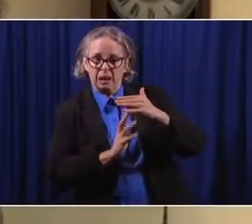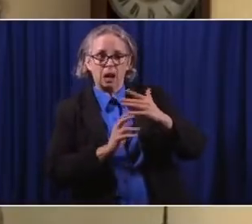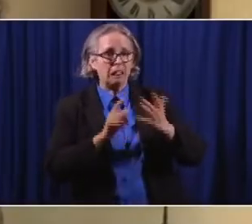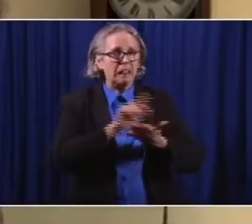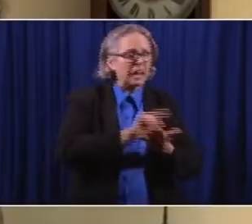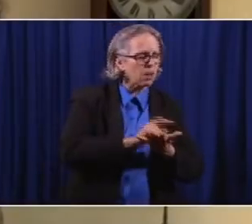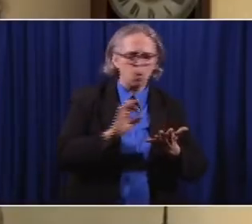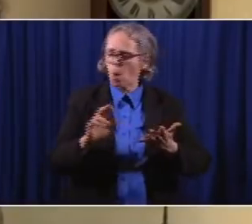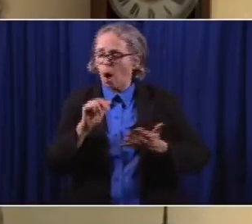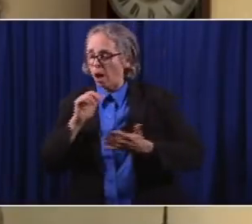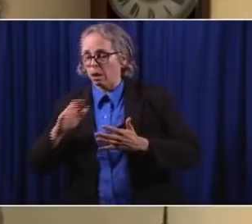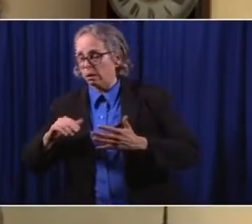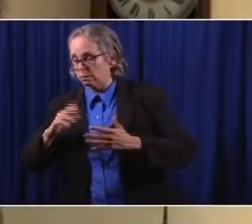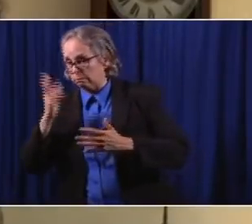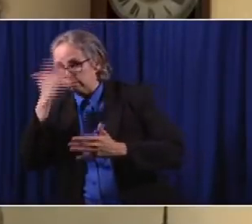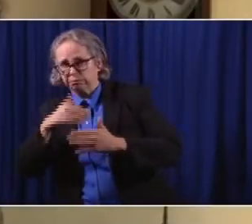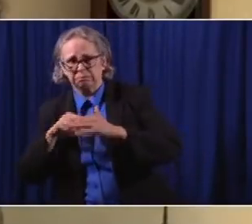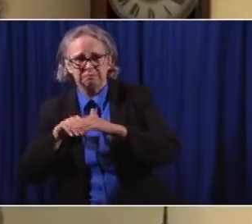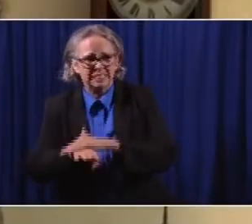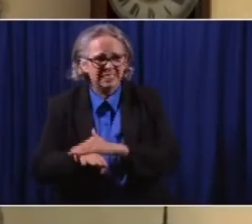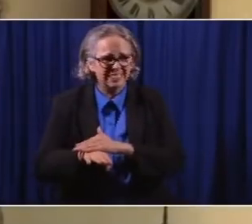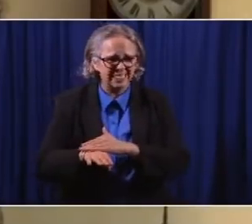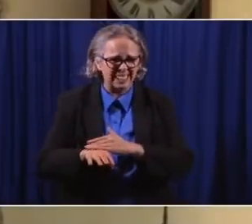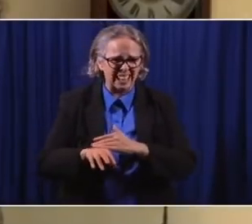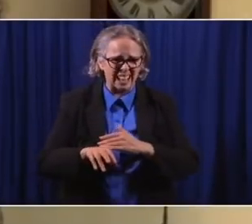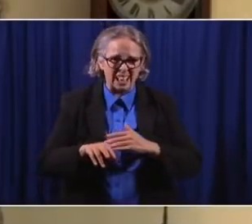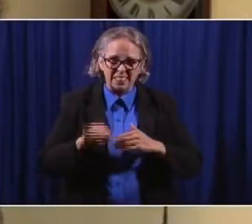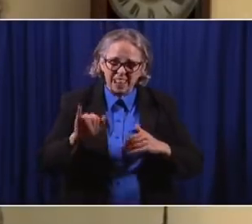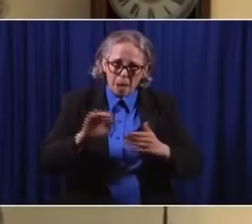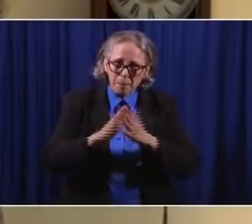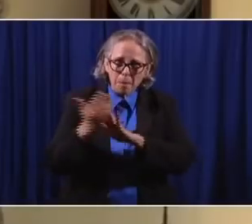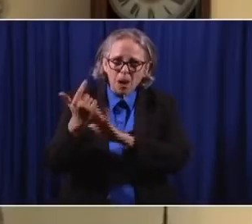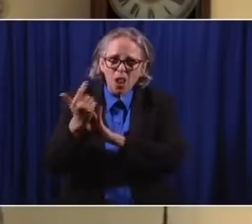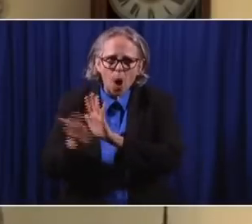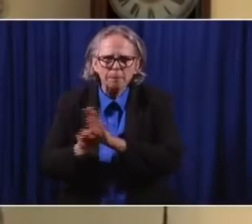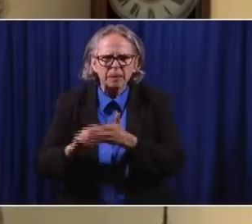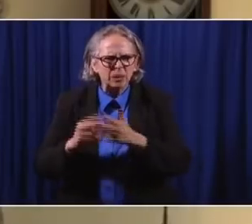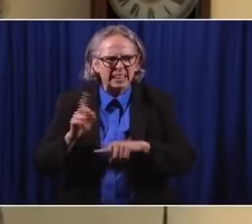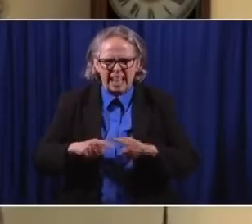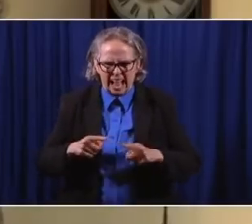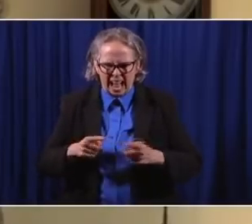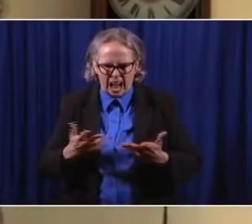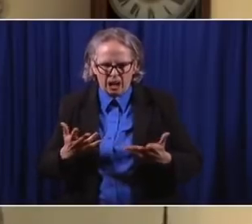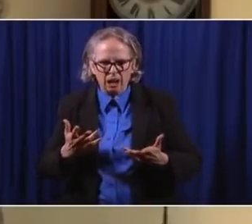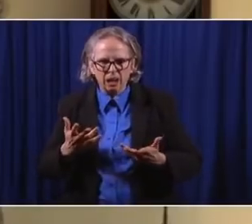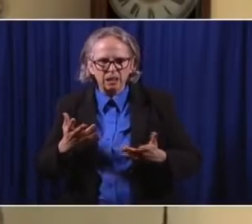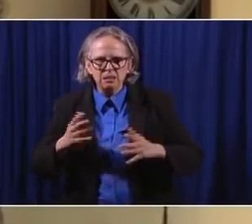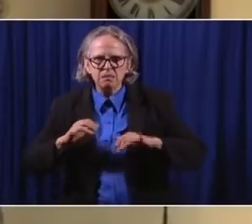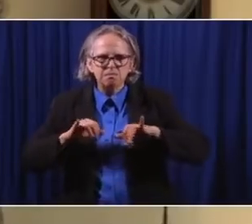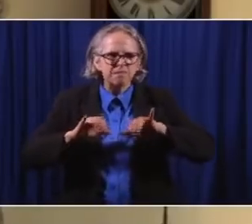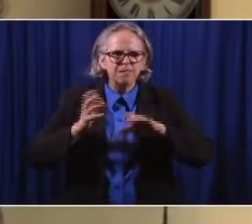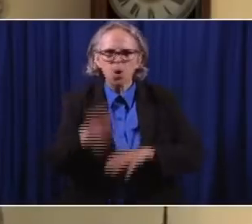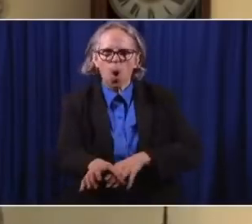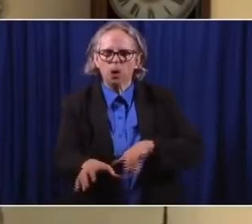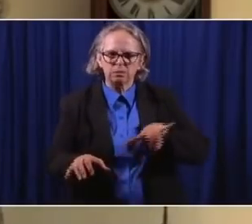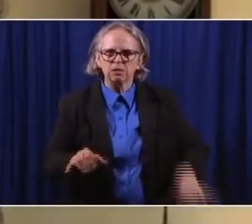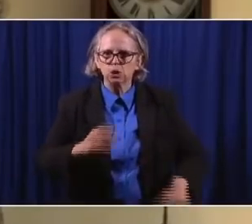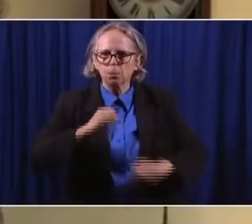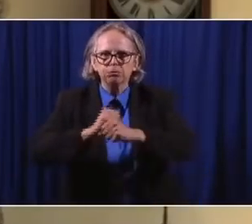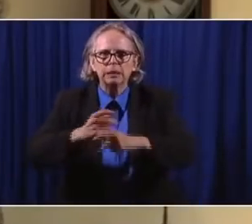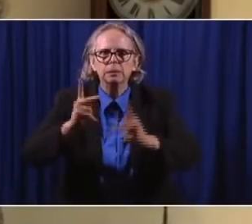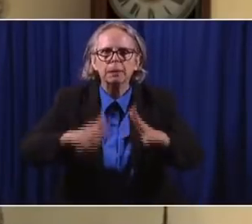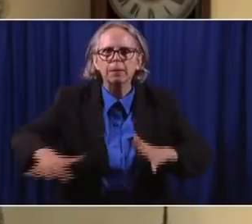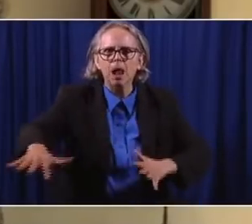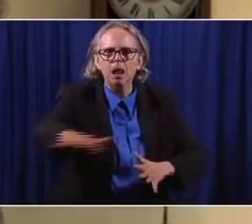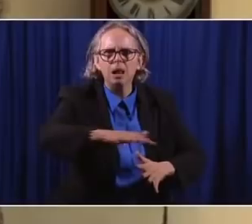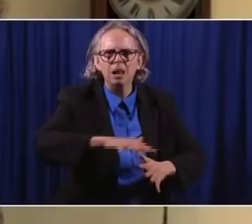ability, we shouldn't have the ability to quarantine those people and protect Ohio citizens? And I could go on and on with examples. So yes, of course